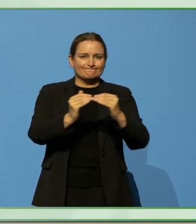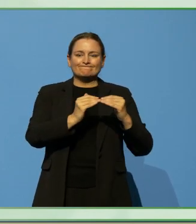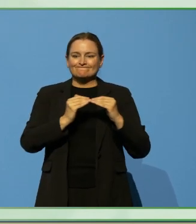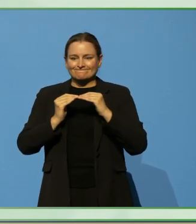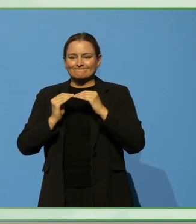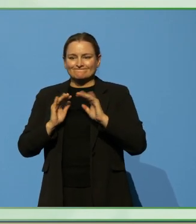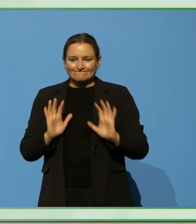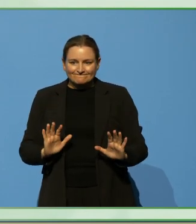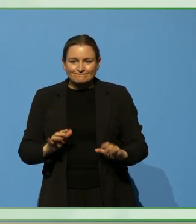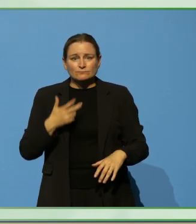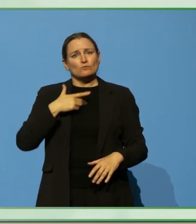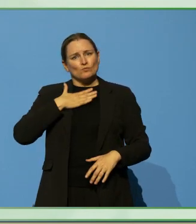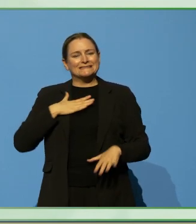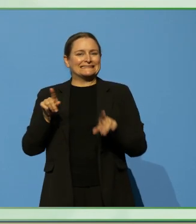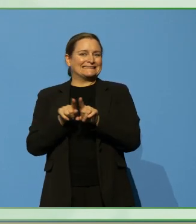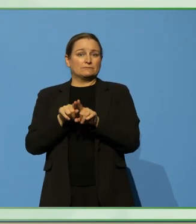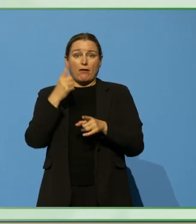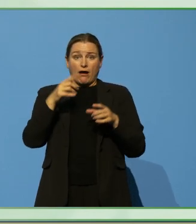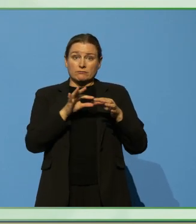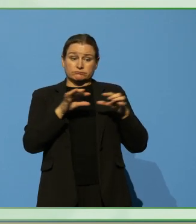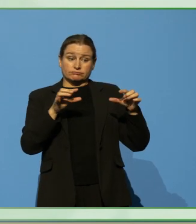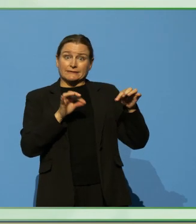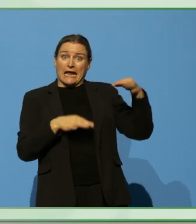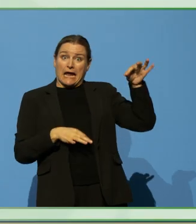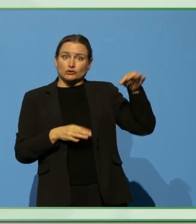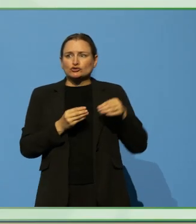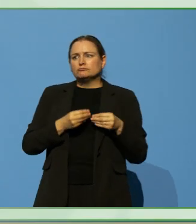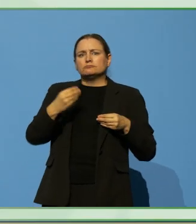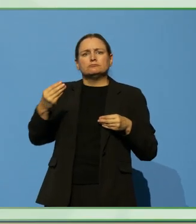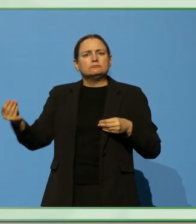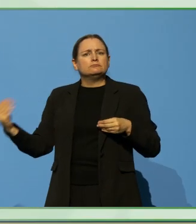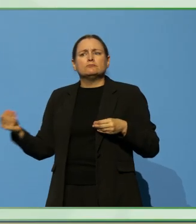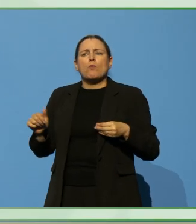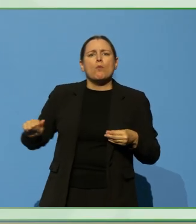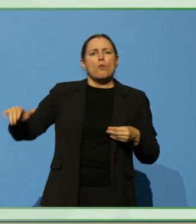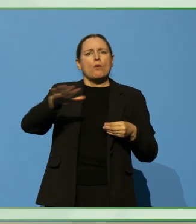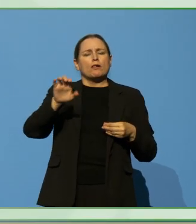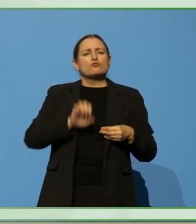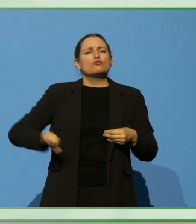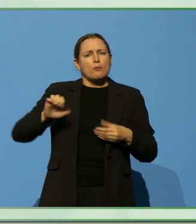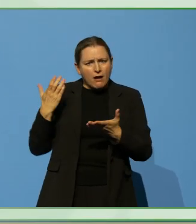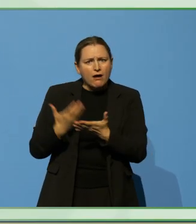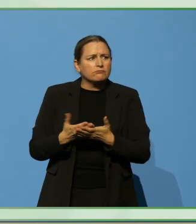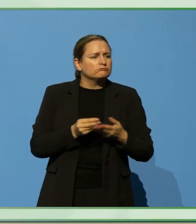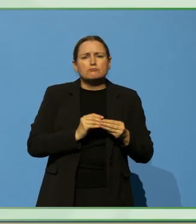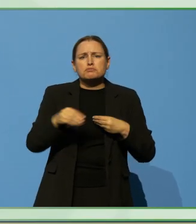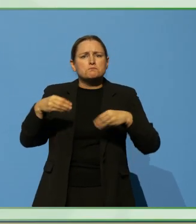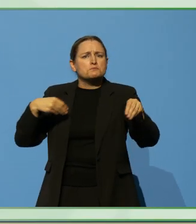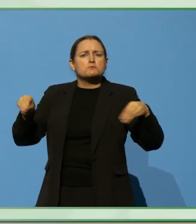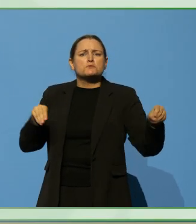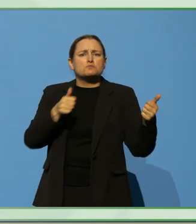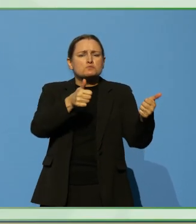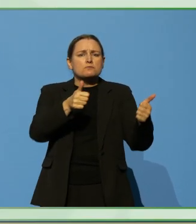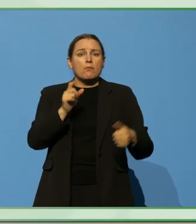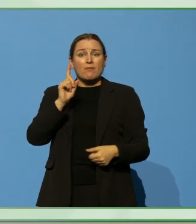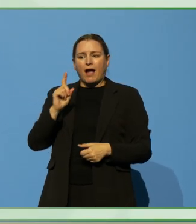with the same means of payment. And I can imagine if you have a disability, it will also make your life easy,